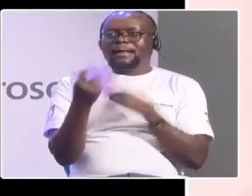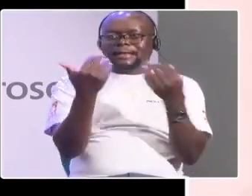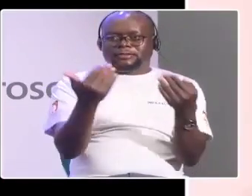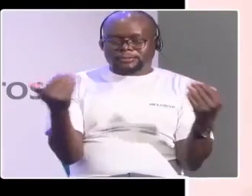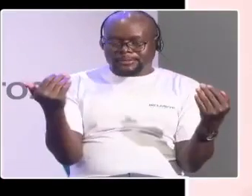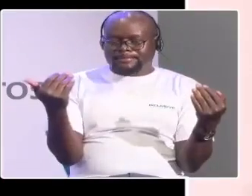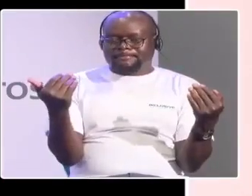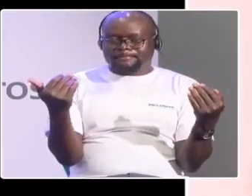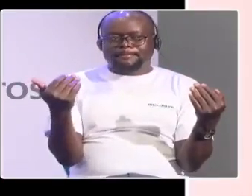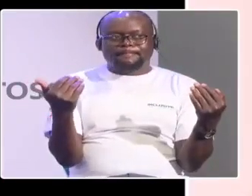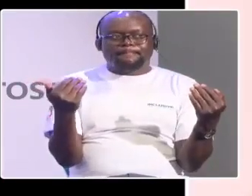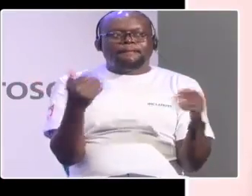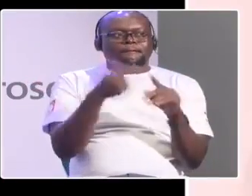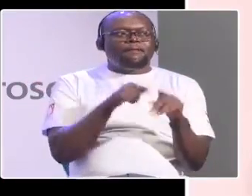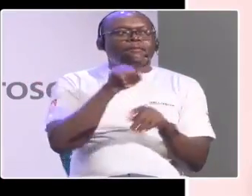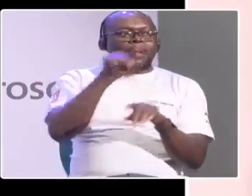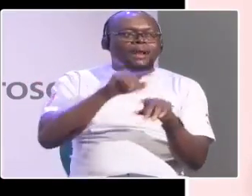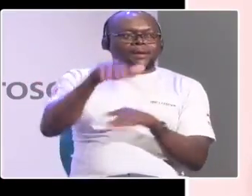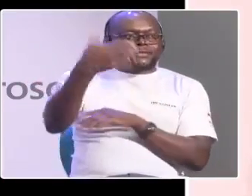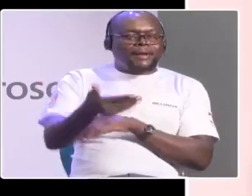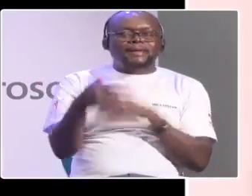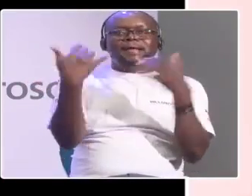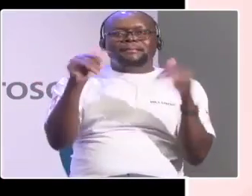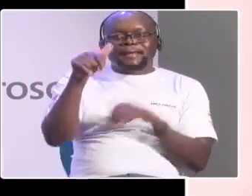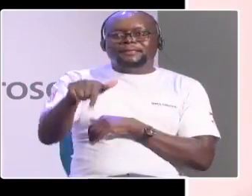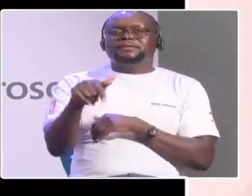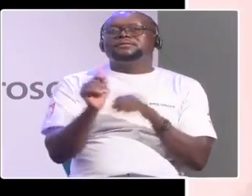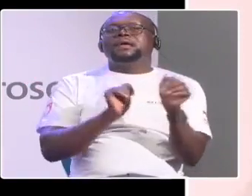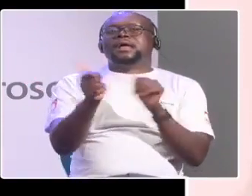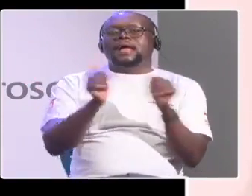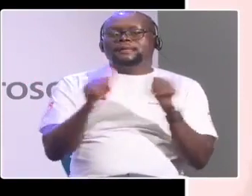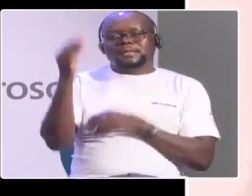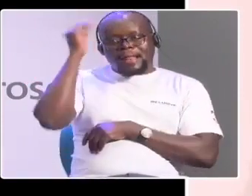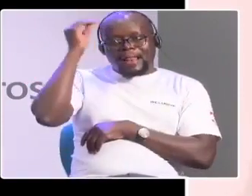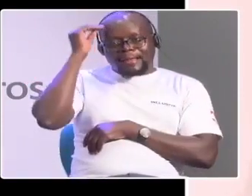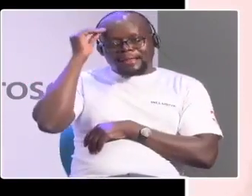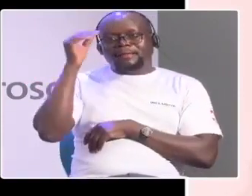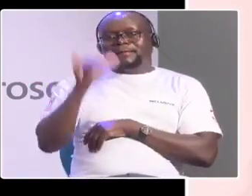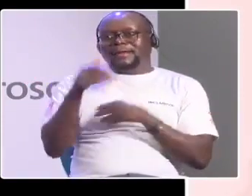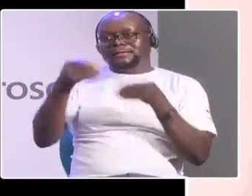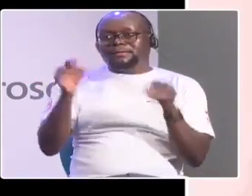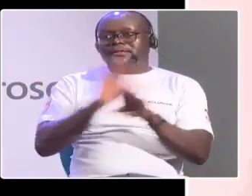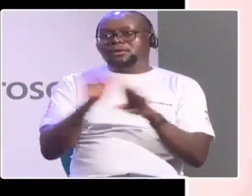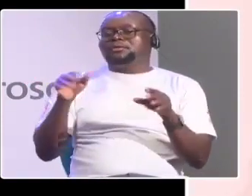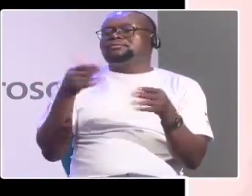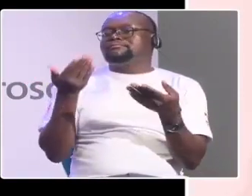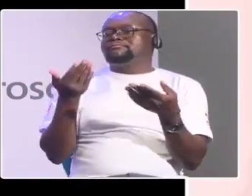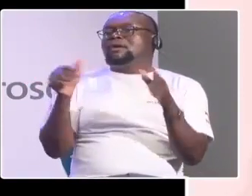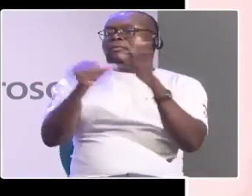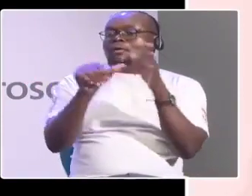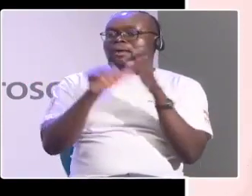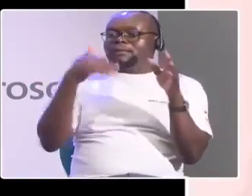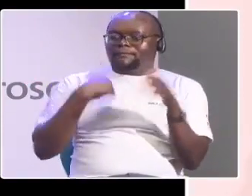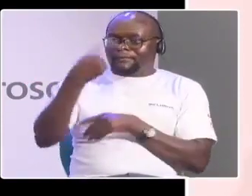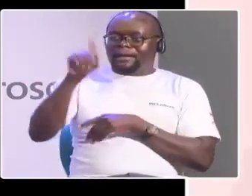kids from 1 hour to the next playing these games, learning that disability is not disabling if you have the